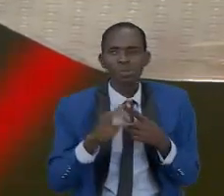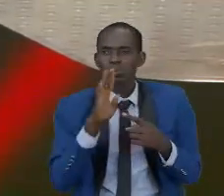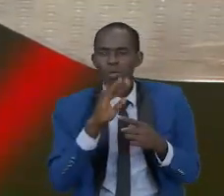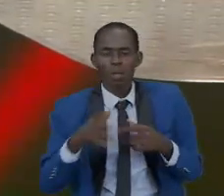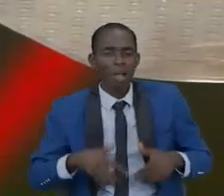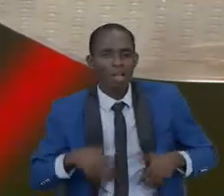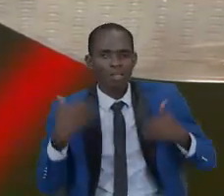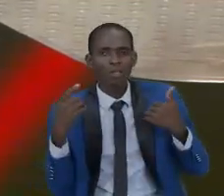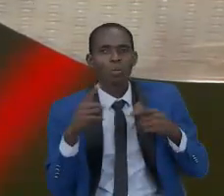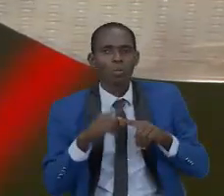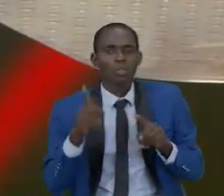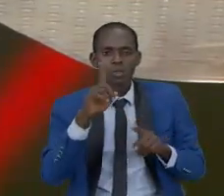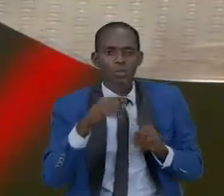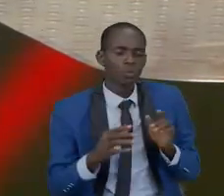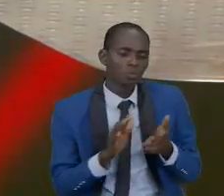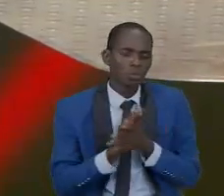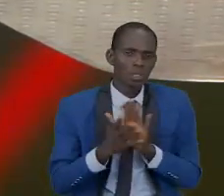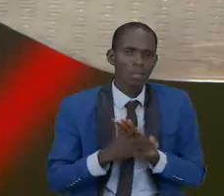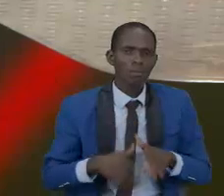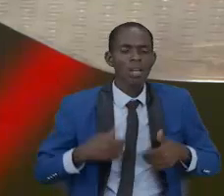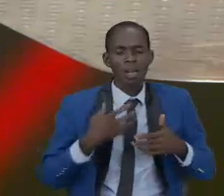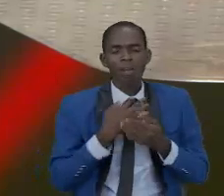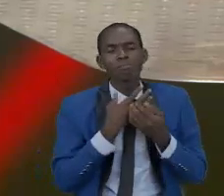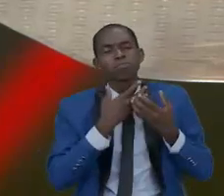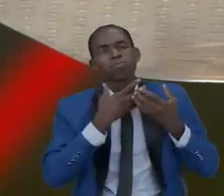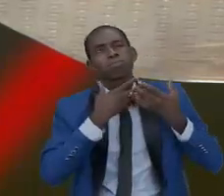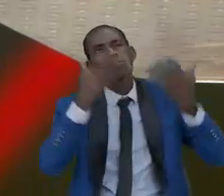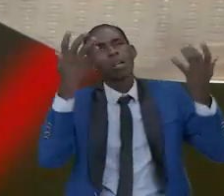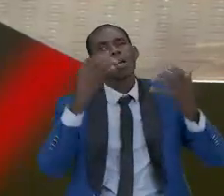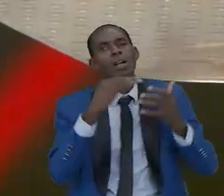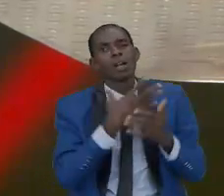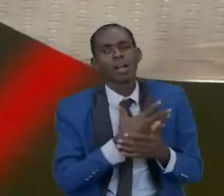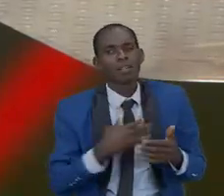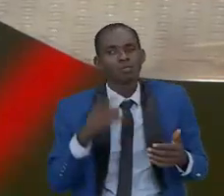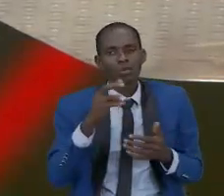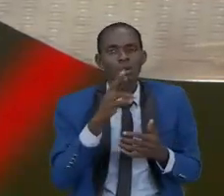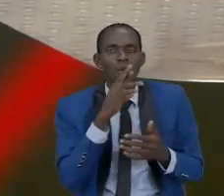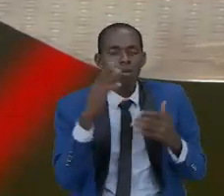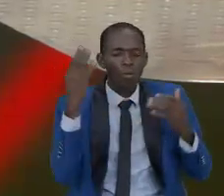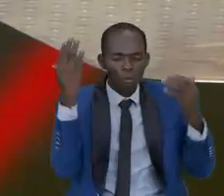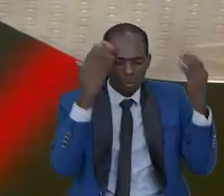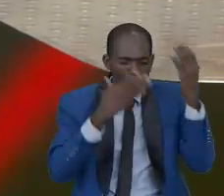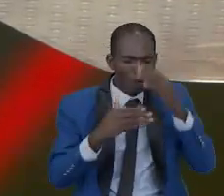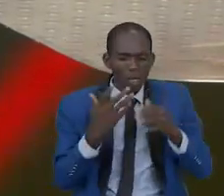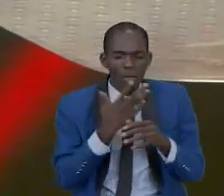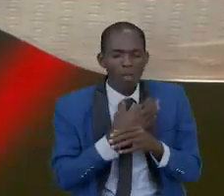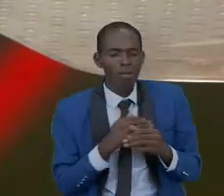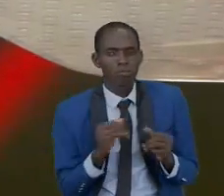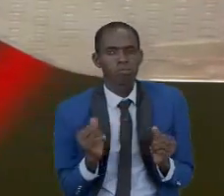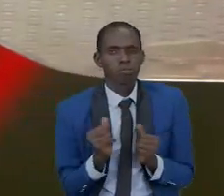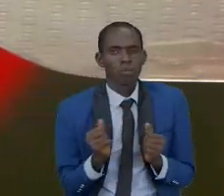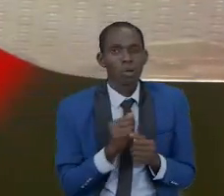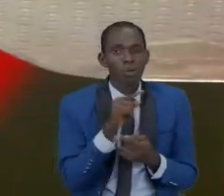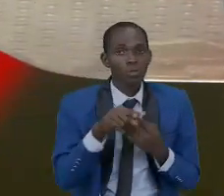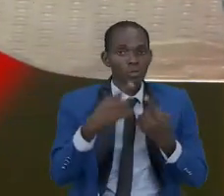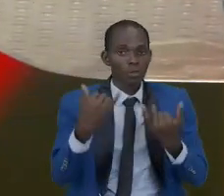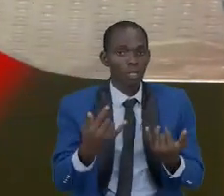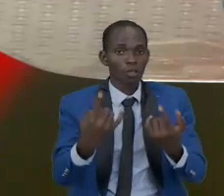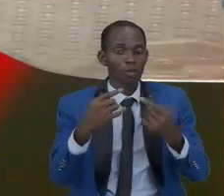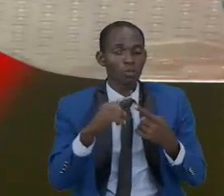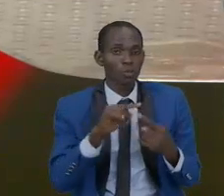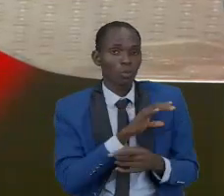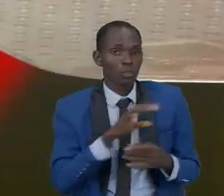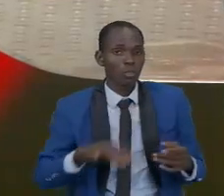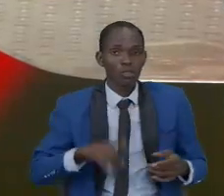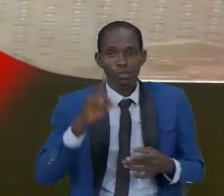about you get furious and you shout and you're worried and you're frightened but now when you come to Christ and